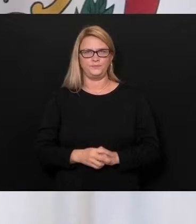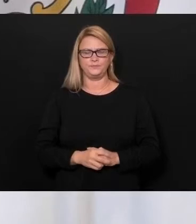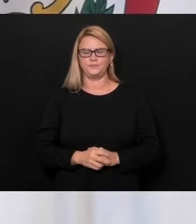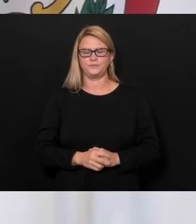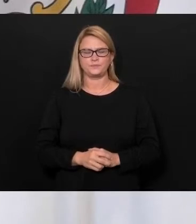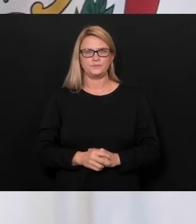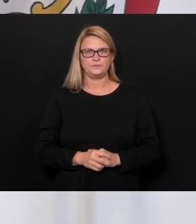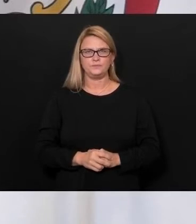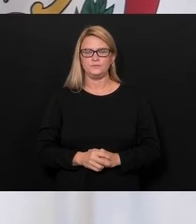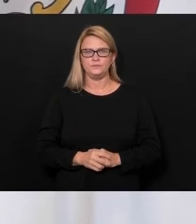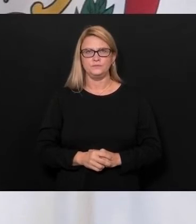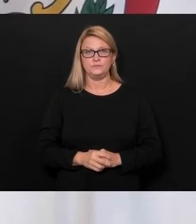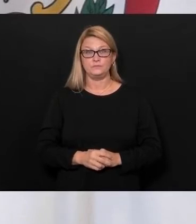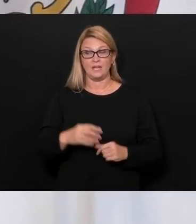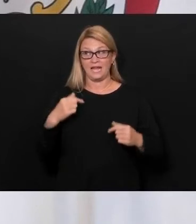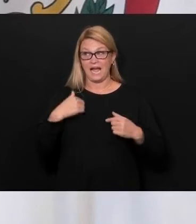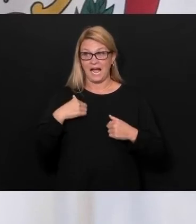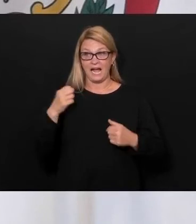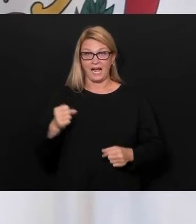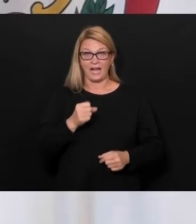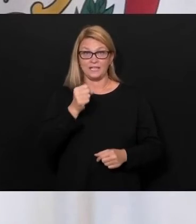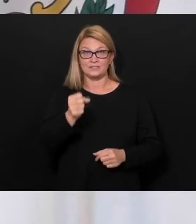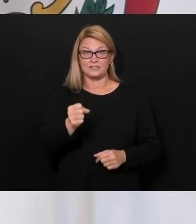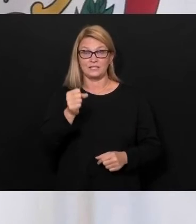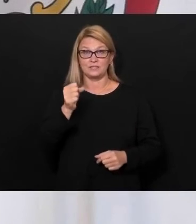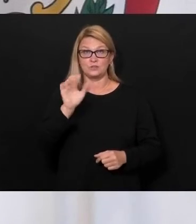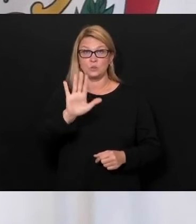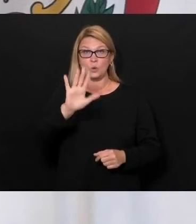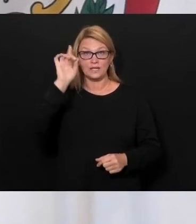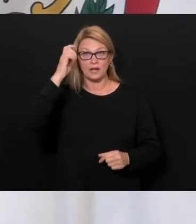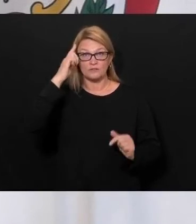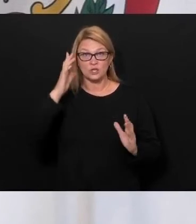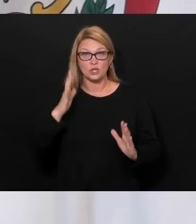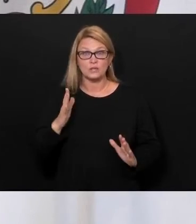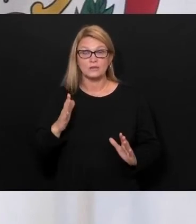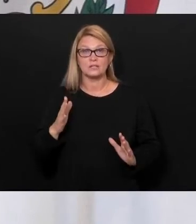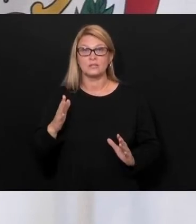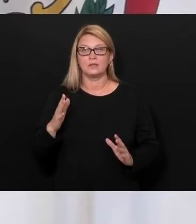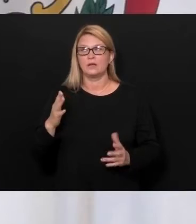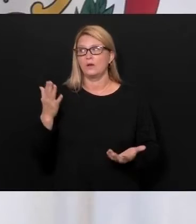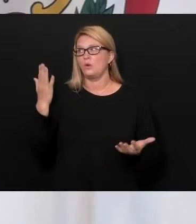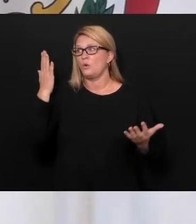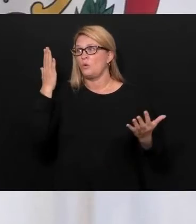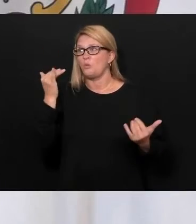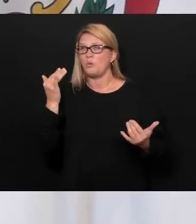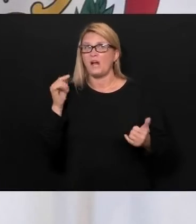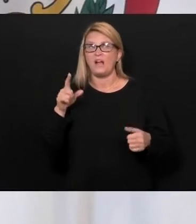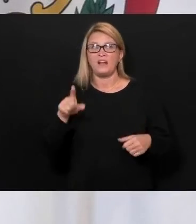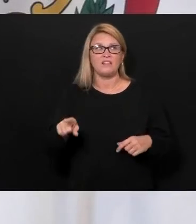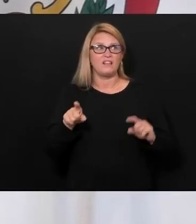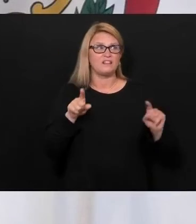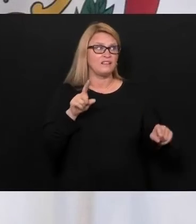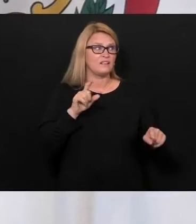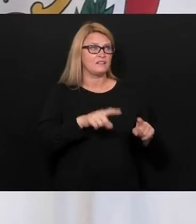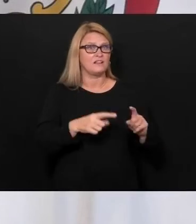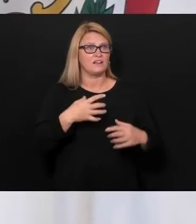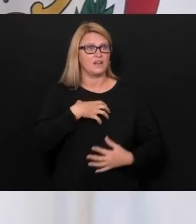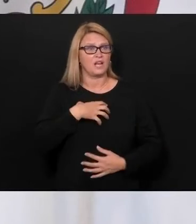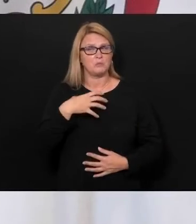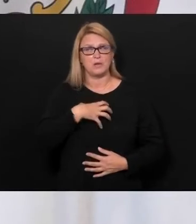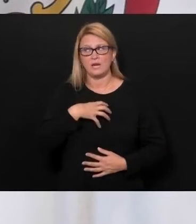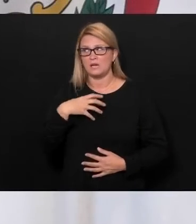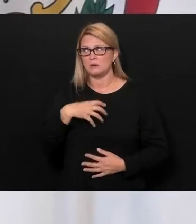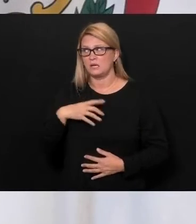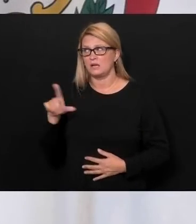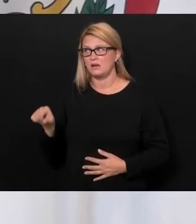I came to this job and didn't whine around about, oh gosh, why do I have to go through all this? The governor, no other governors have gone through it.